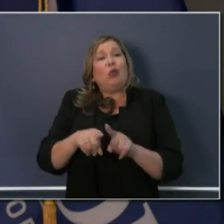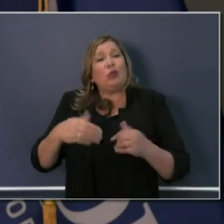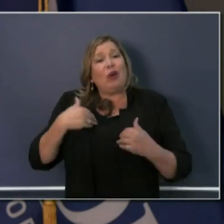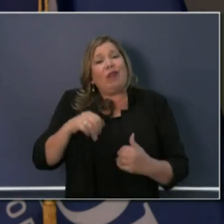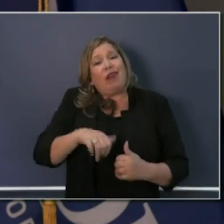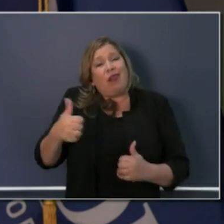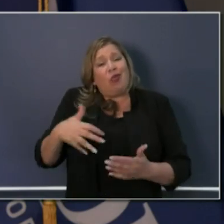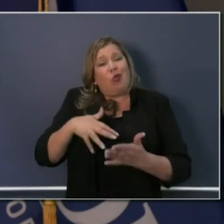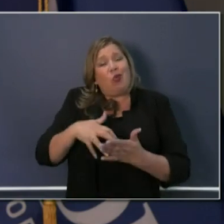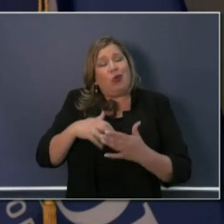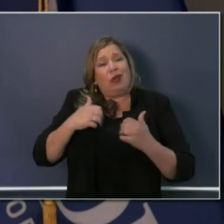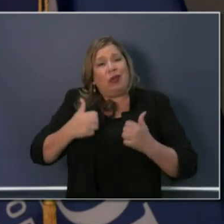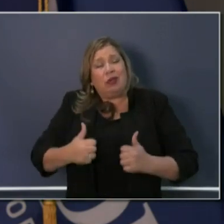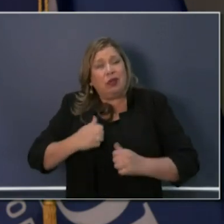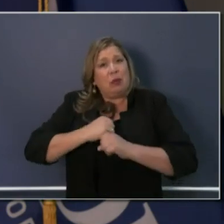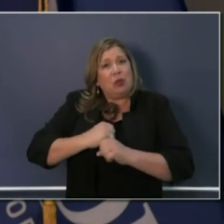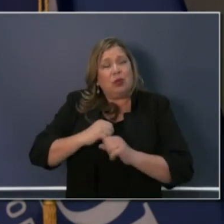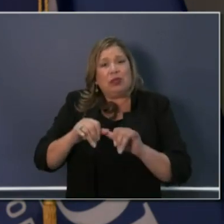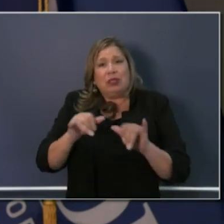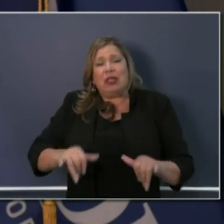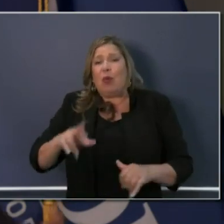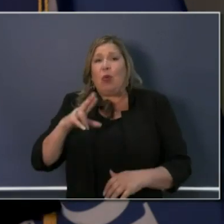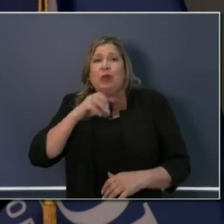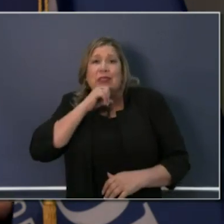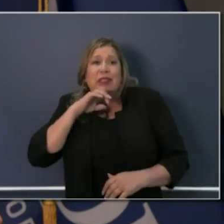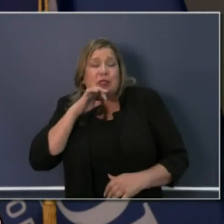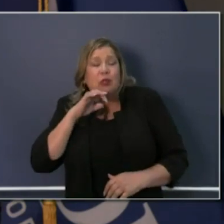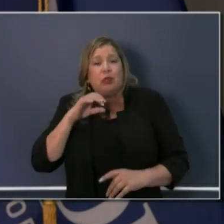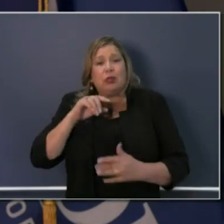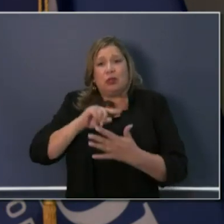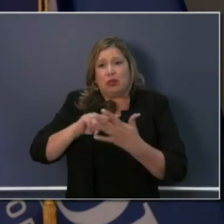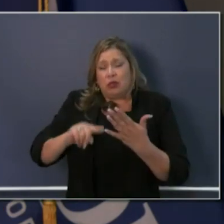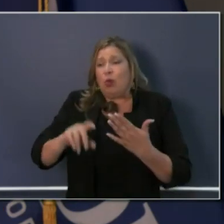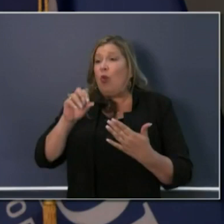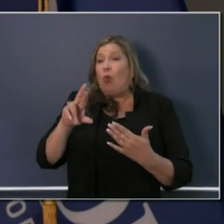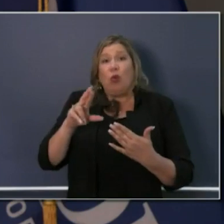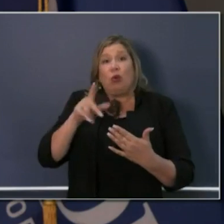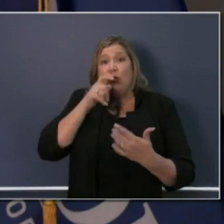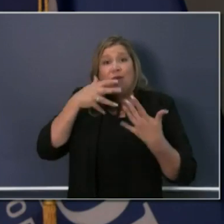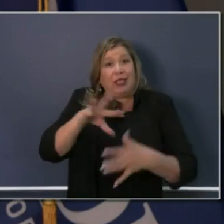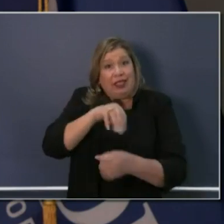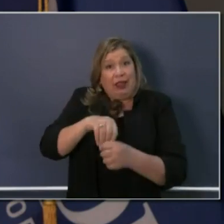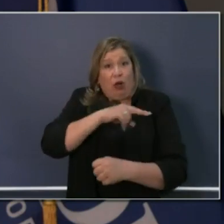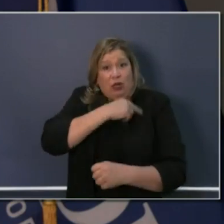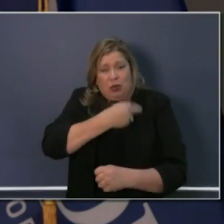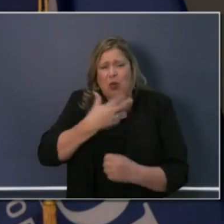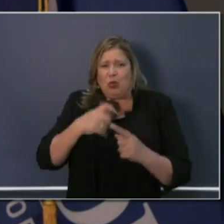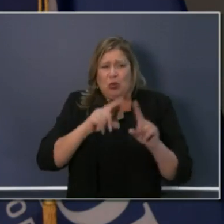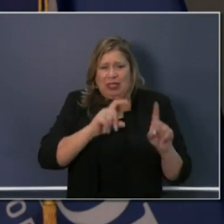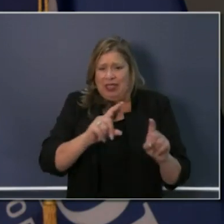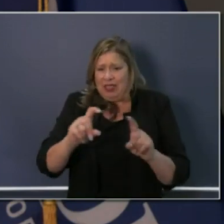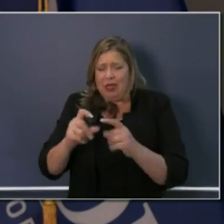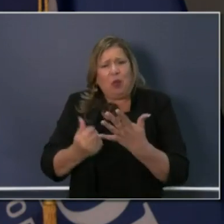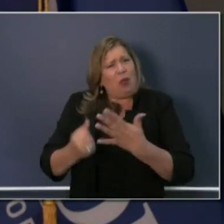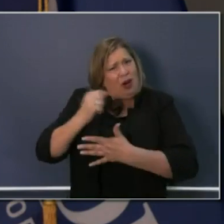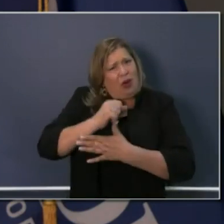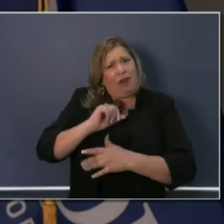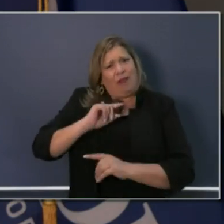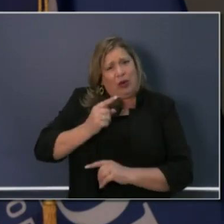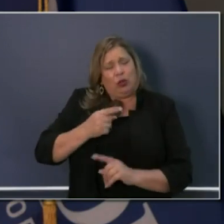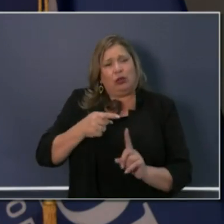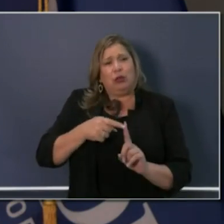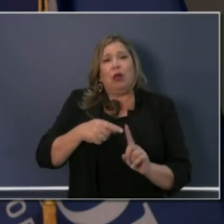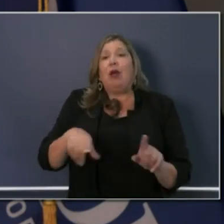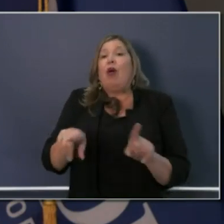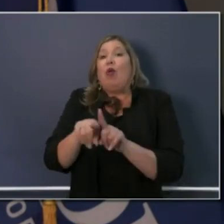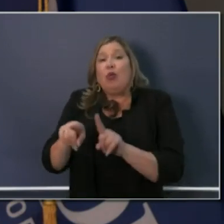our seniors, or those that are in the hospital system already, and certainly our frontline employees, not just our healthcare professionals, our